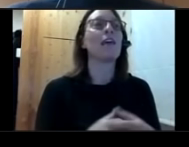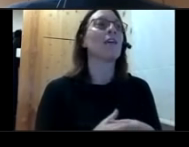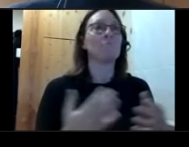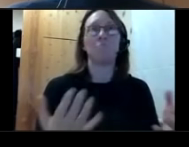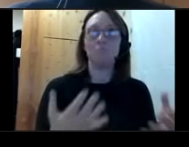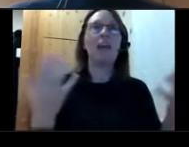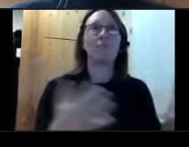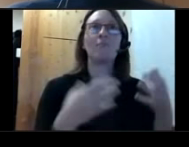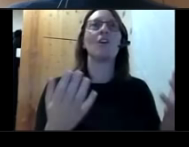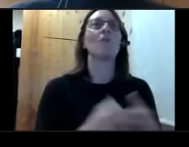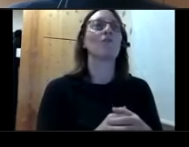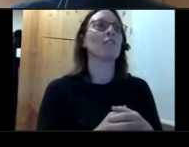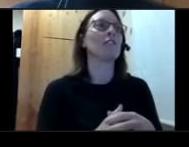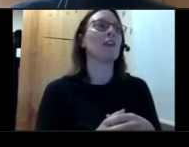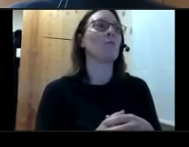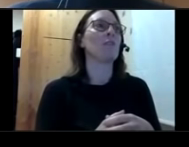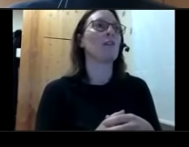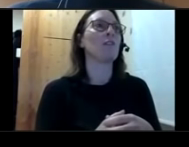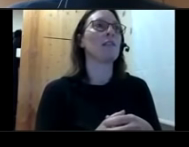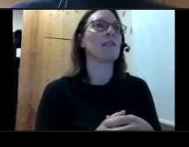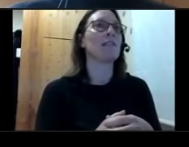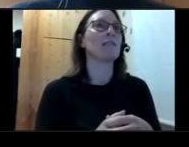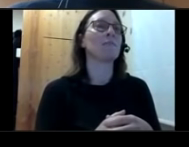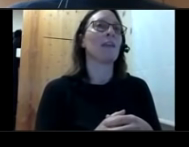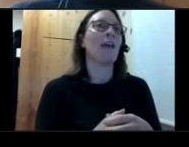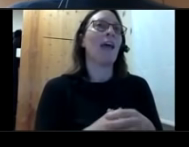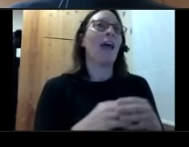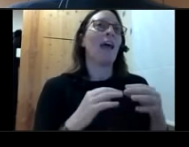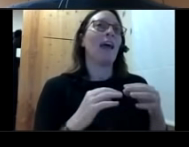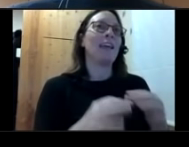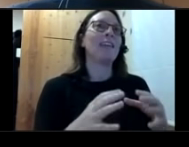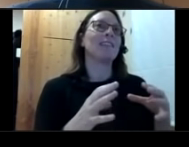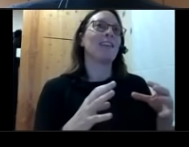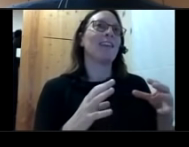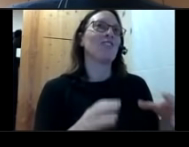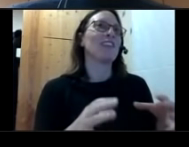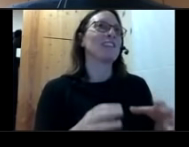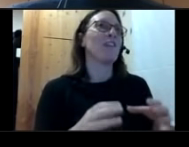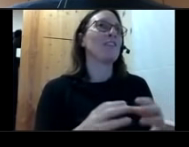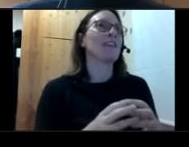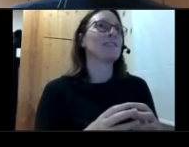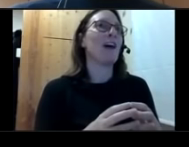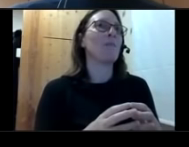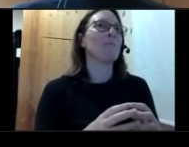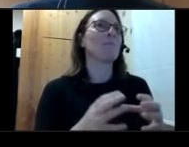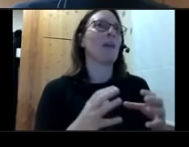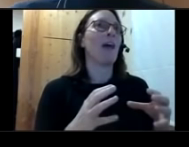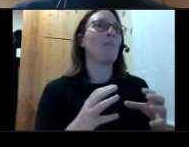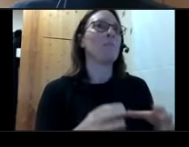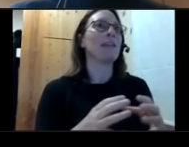every year. Yeah. So we've got to consider that within our processes. Yes, training staff takes